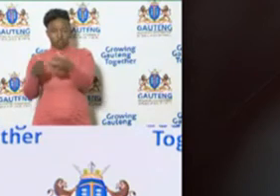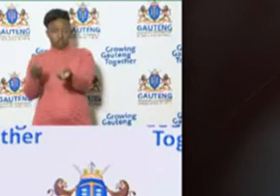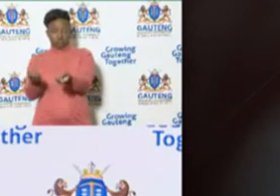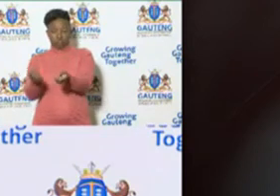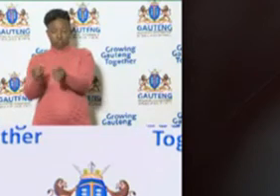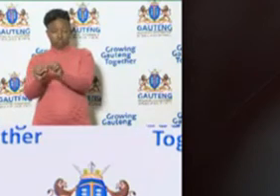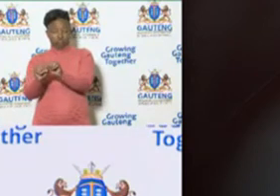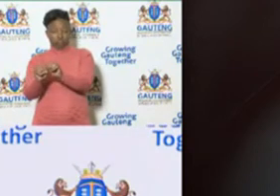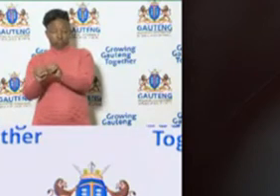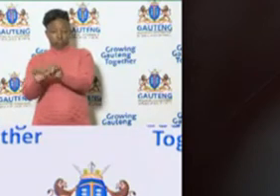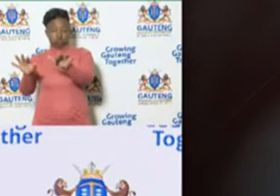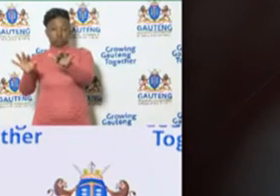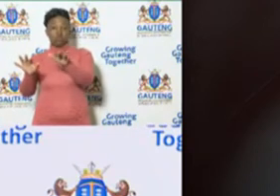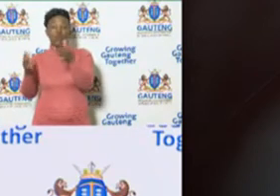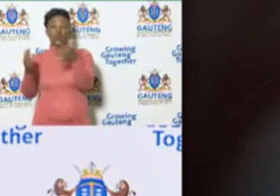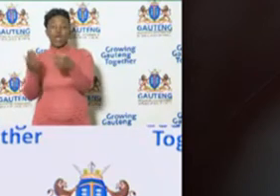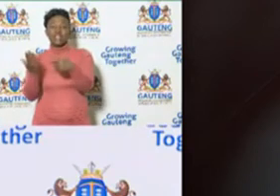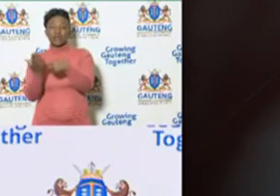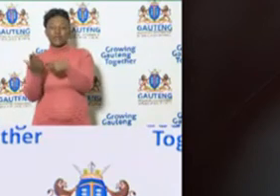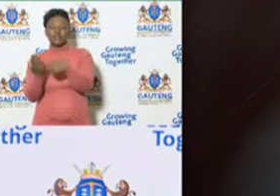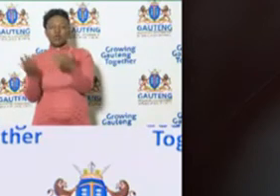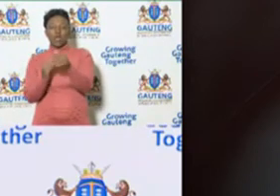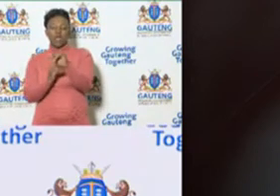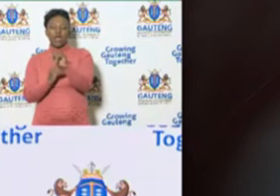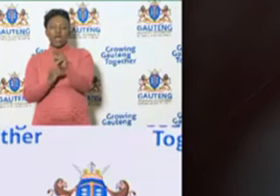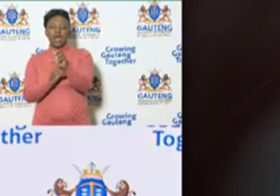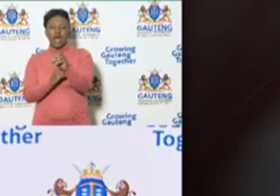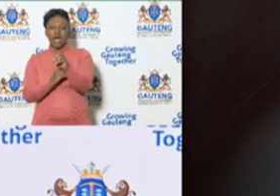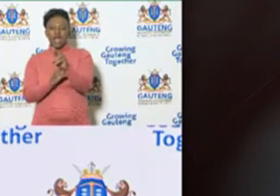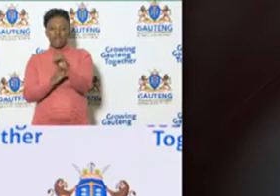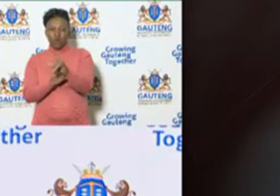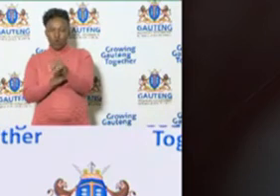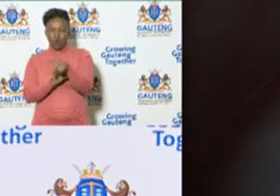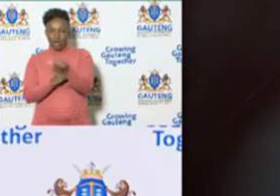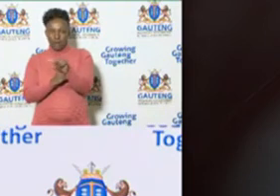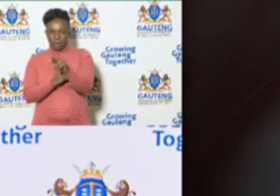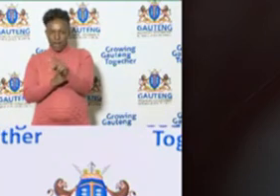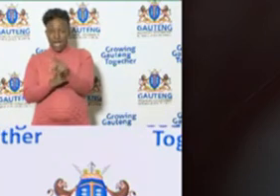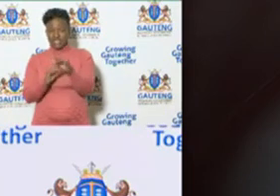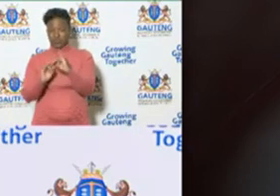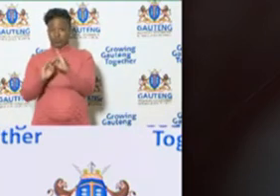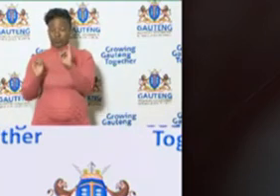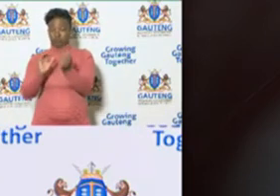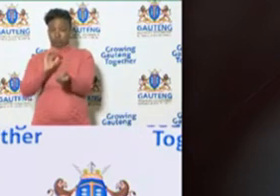problems for us in the Tembisa Ivory Park area, which got us to have significant